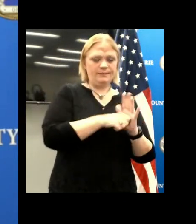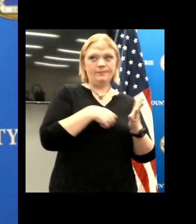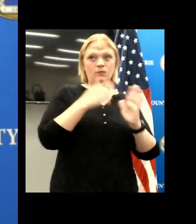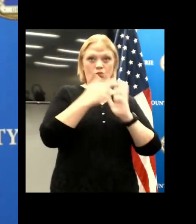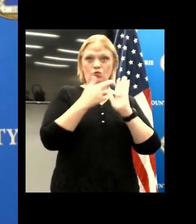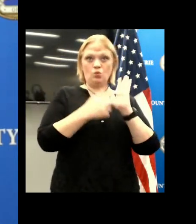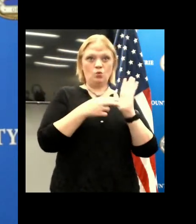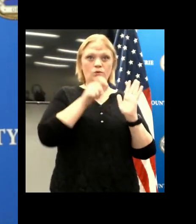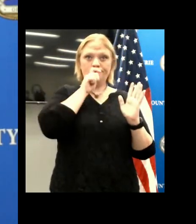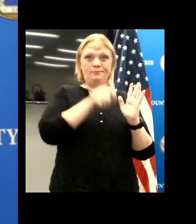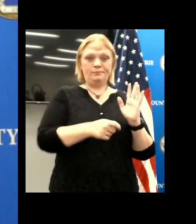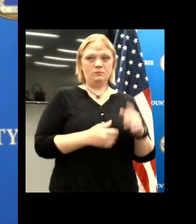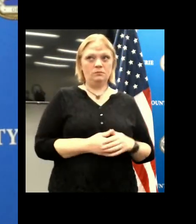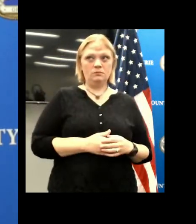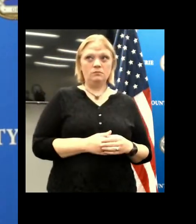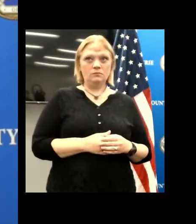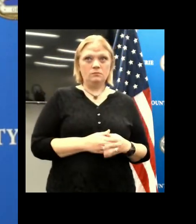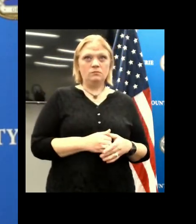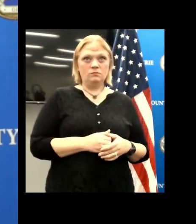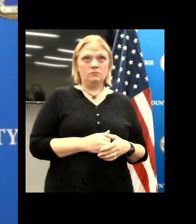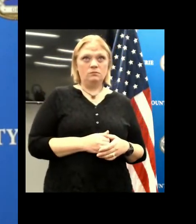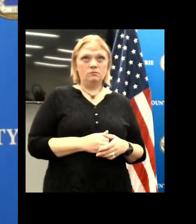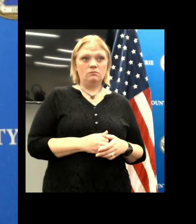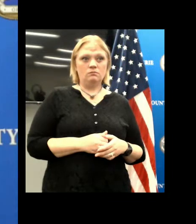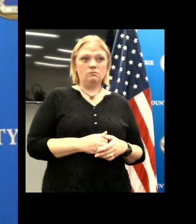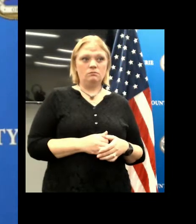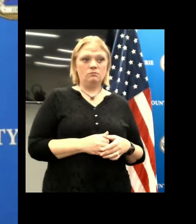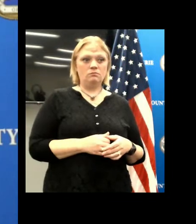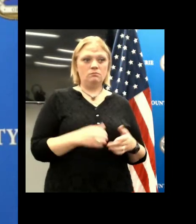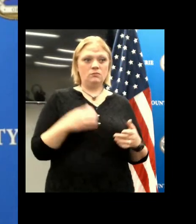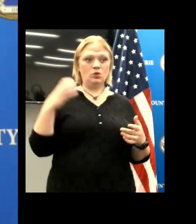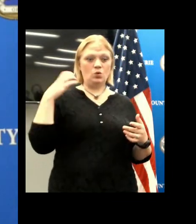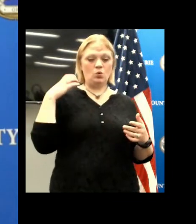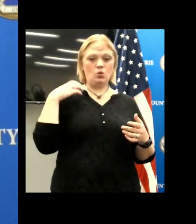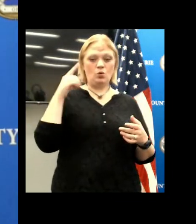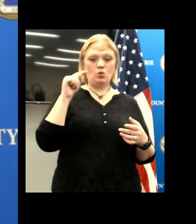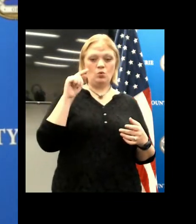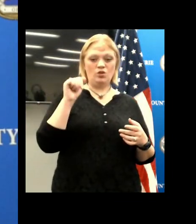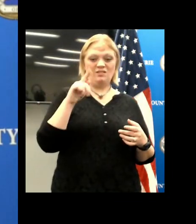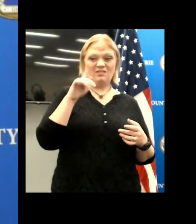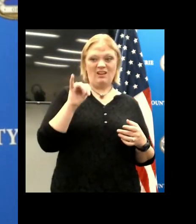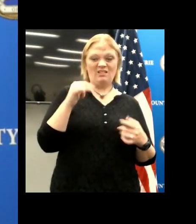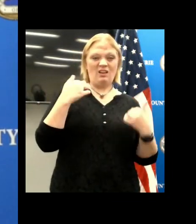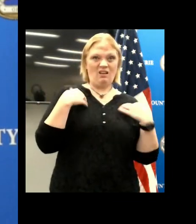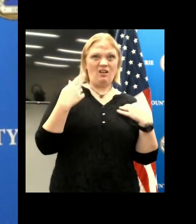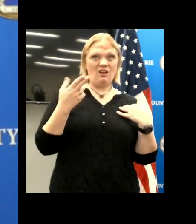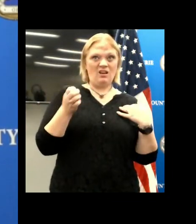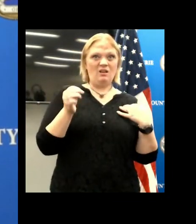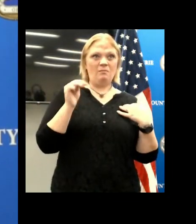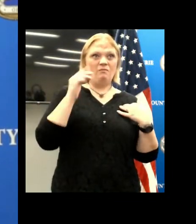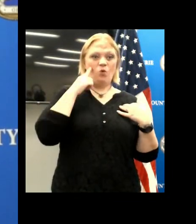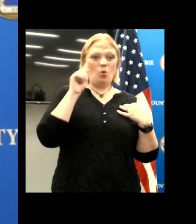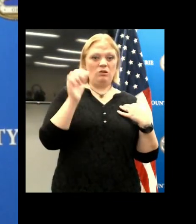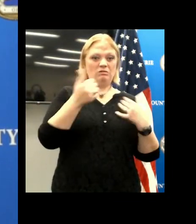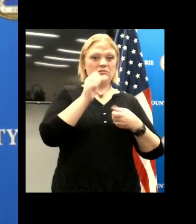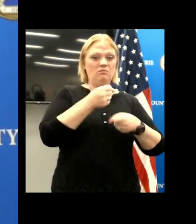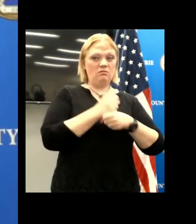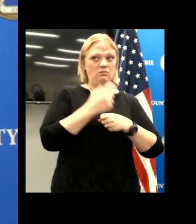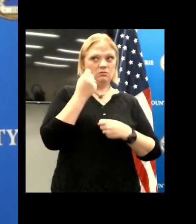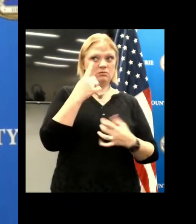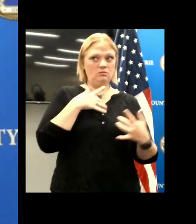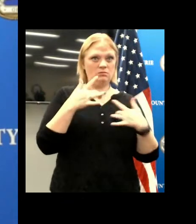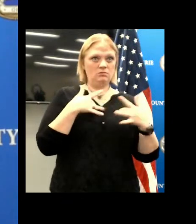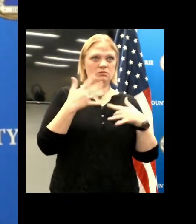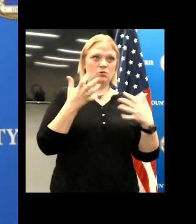rules say. And as having coached hockey for 10 years, I understand the concern, and people want to have their